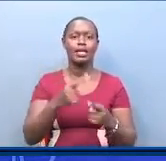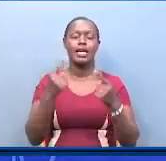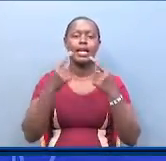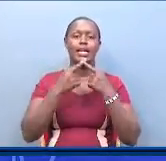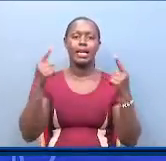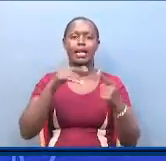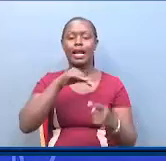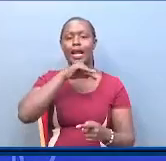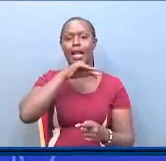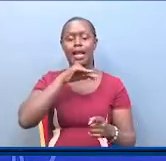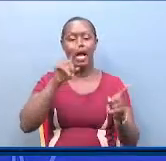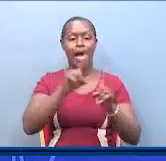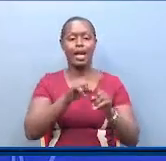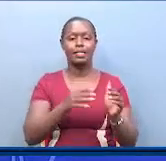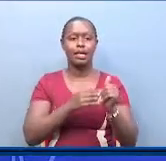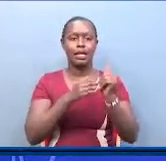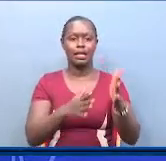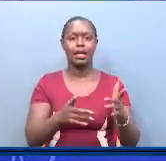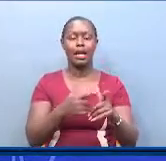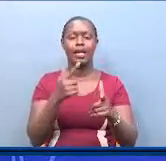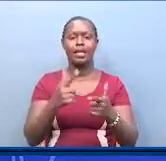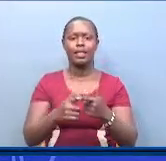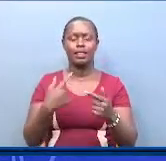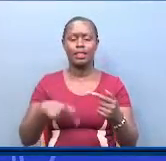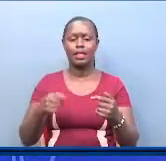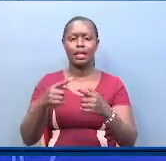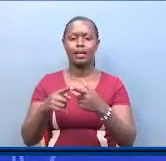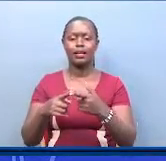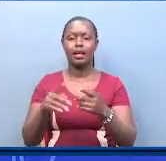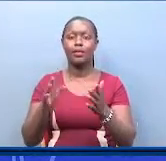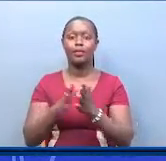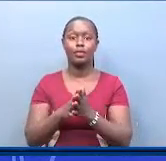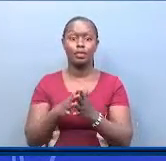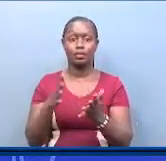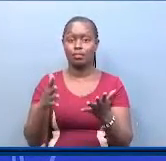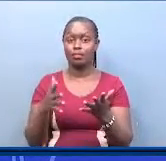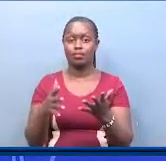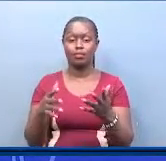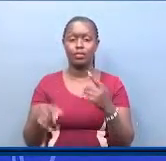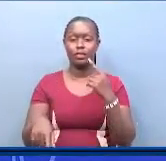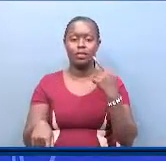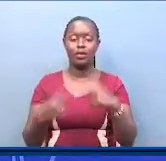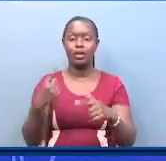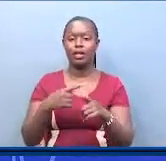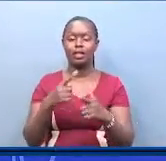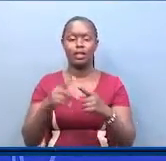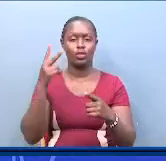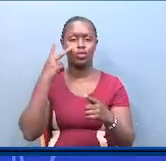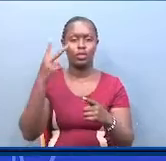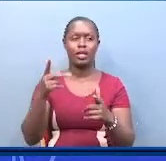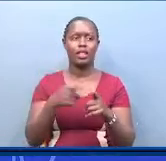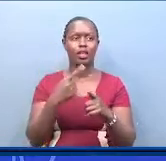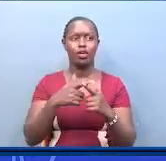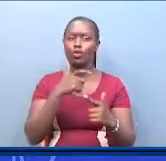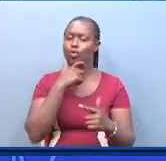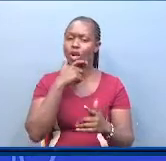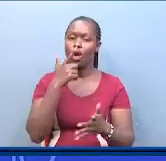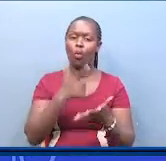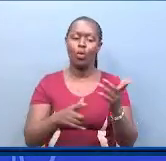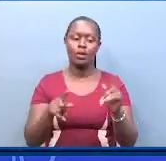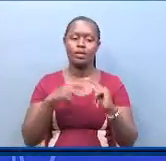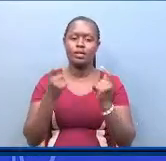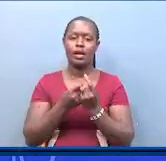as being ahead. Mm-hmm. And then the defeat is so resounding. So you're wondering, what kind of science is